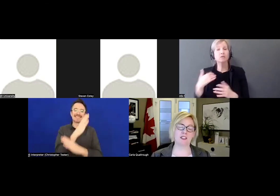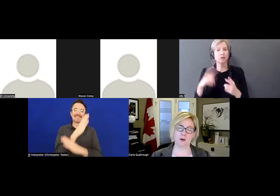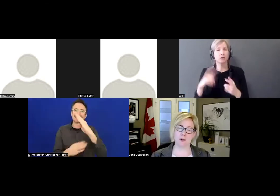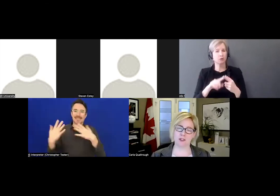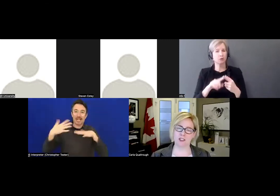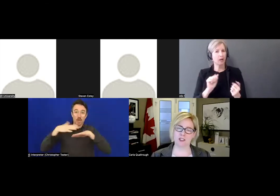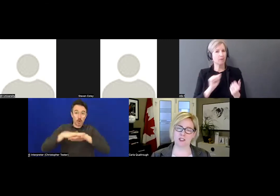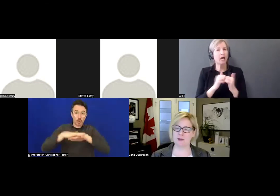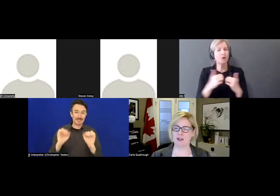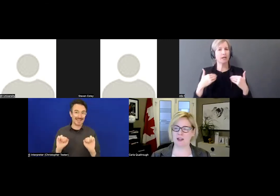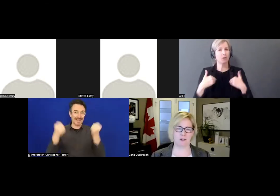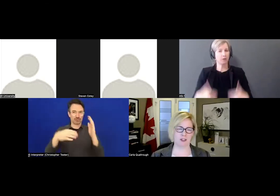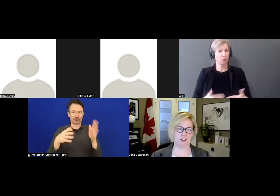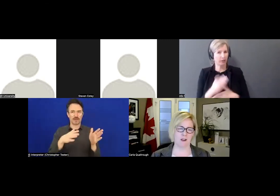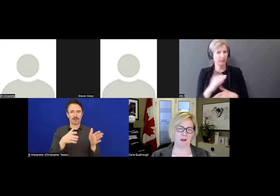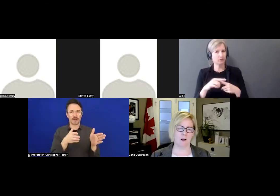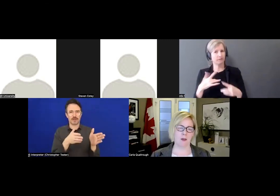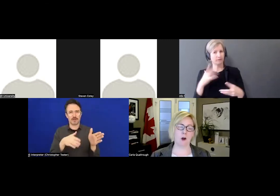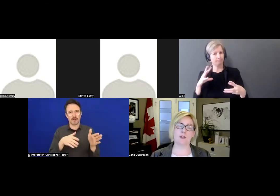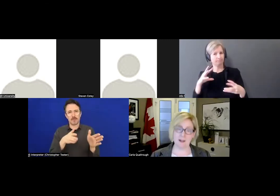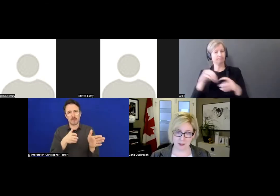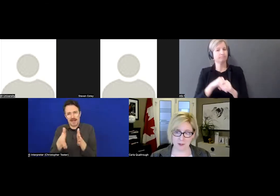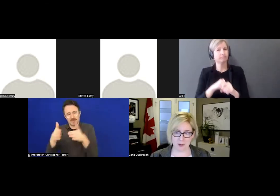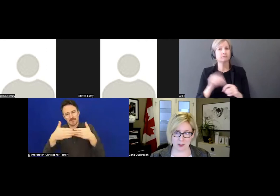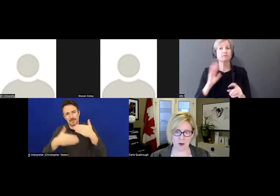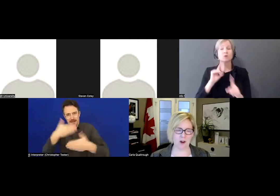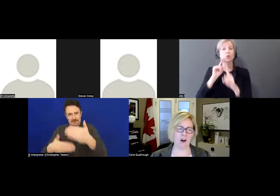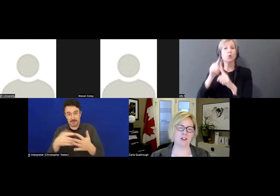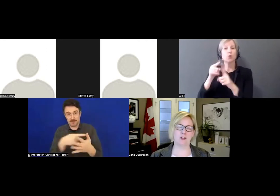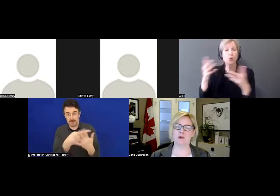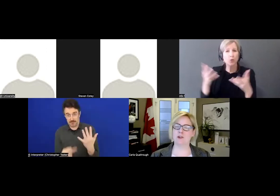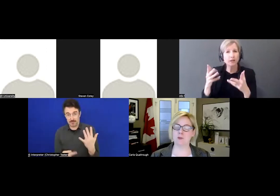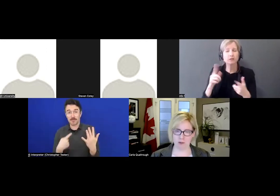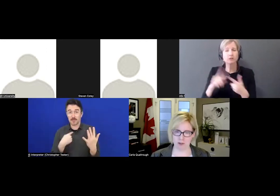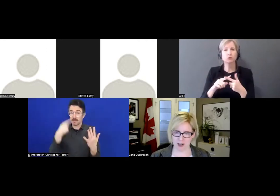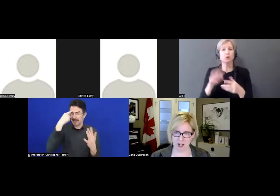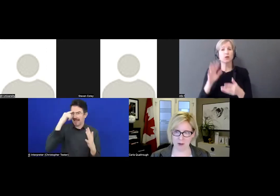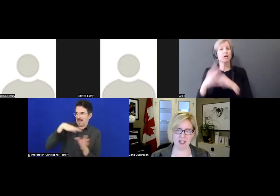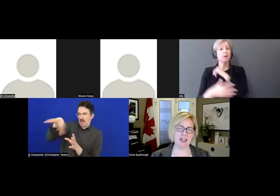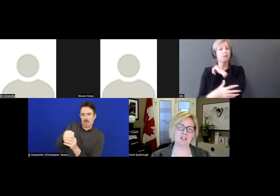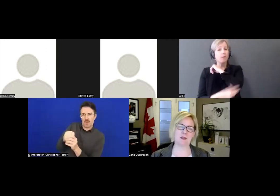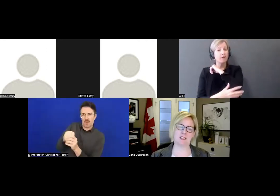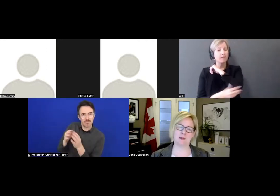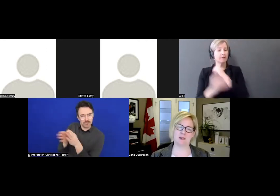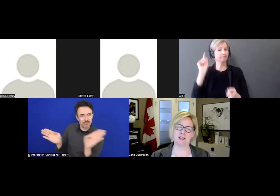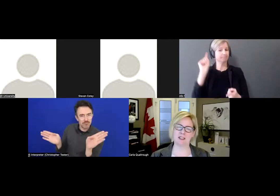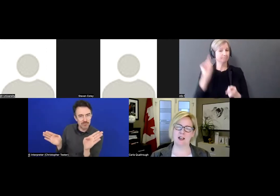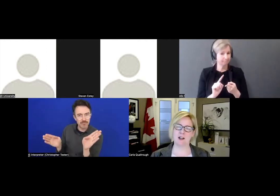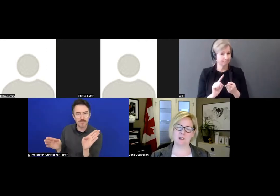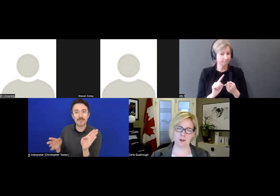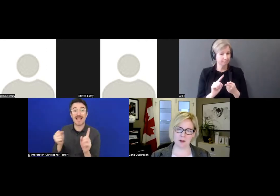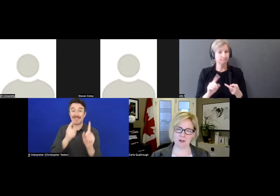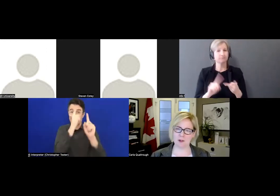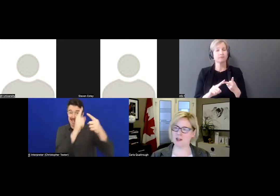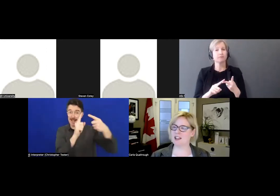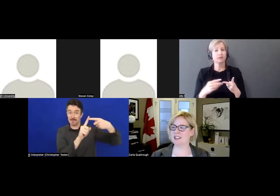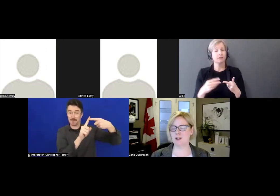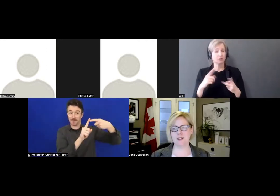rights approach to disability inclusion. Our objectives for this work are to reduce poverty among Canadians with disabilities, contribute